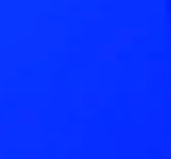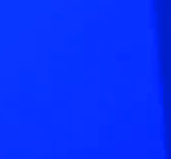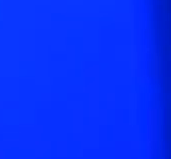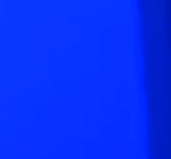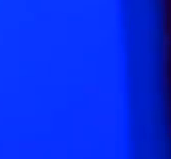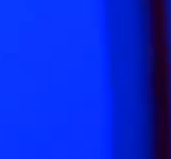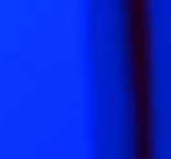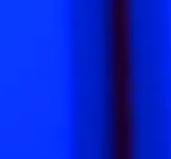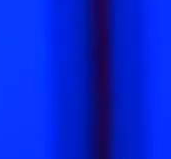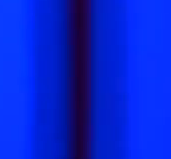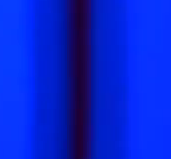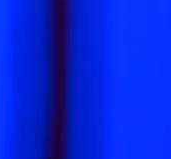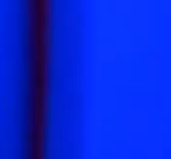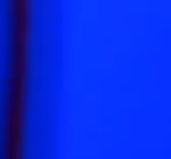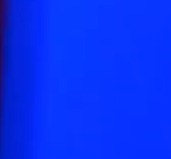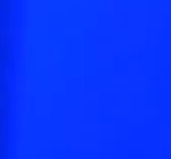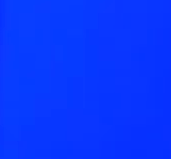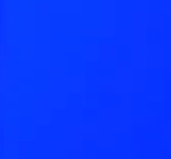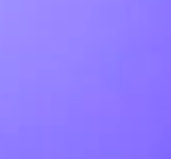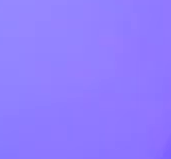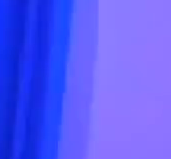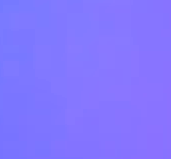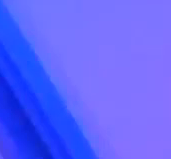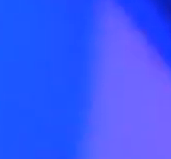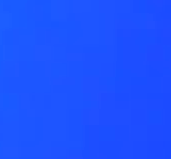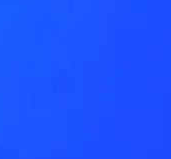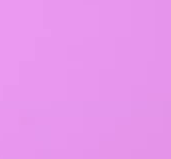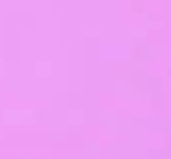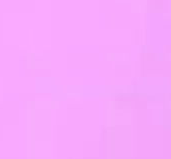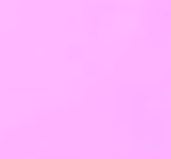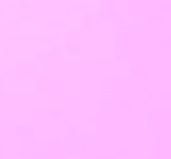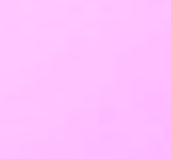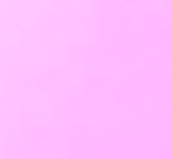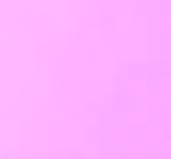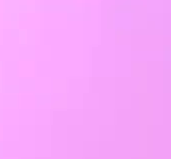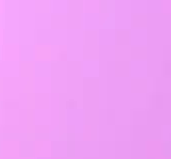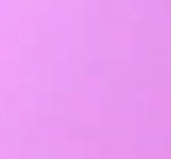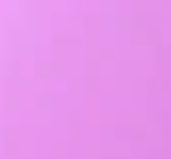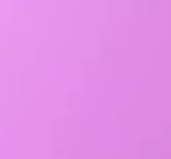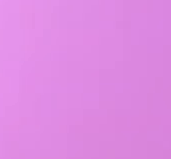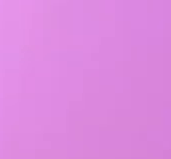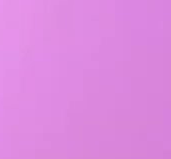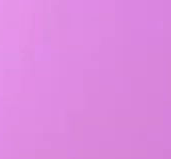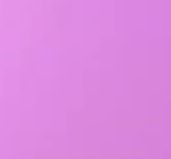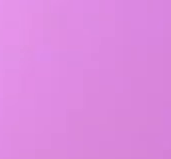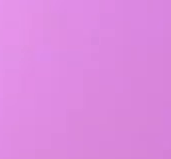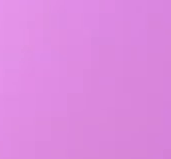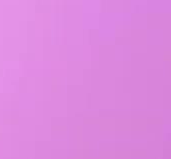ZNS Total Sports is brought to you by 4th Terrace Diagnostic Center.